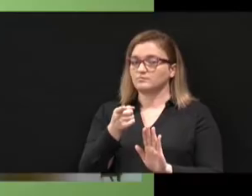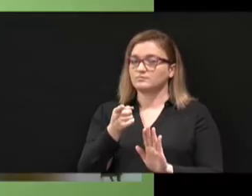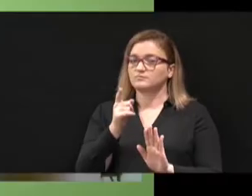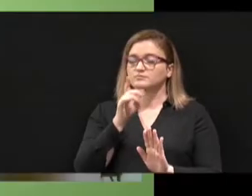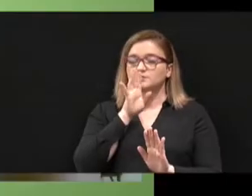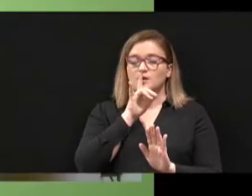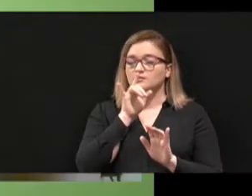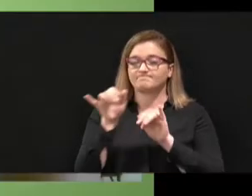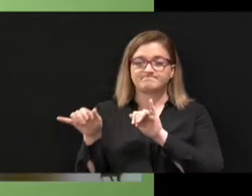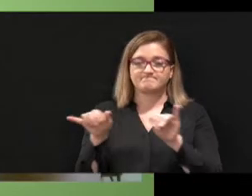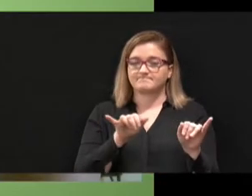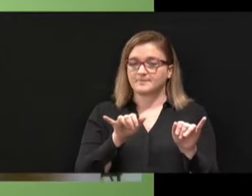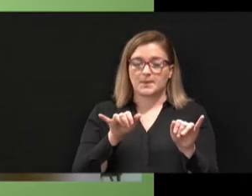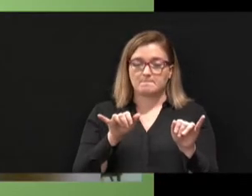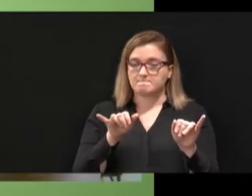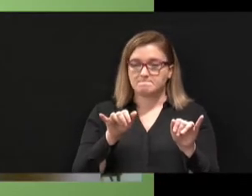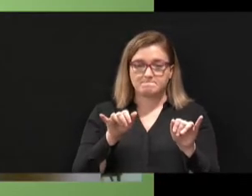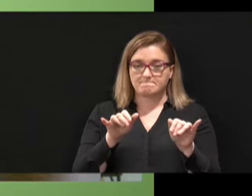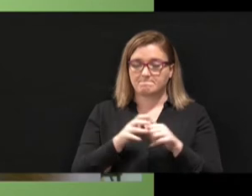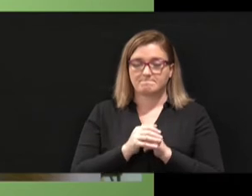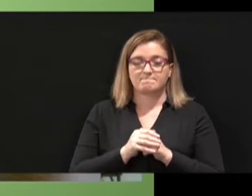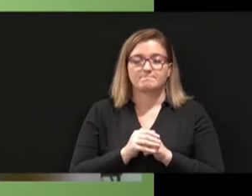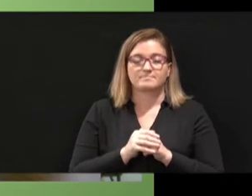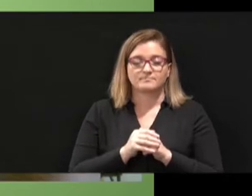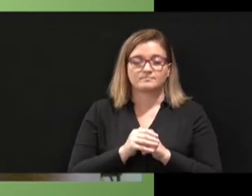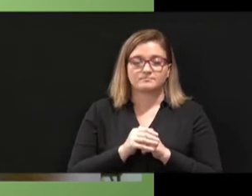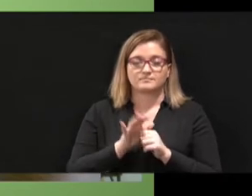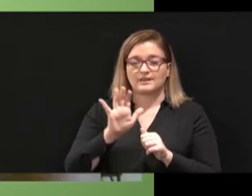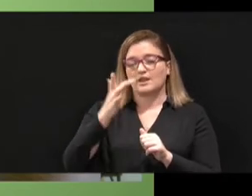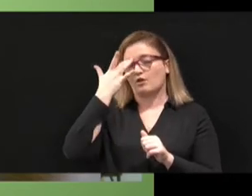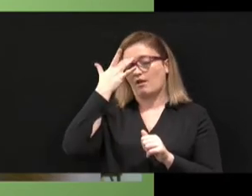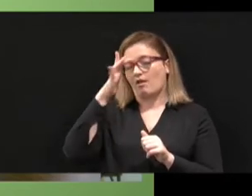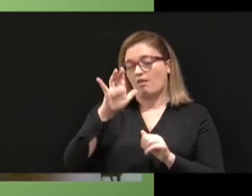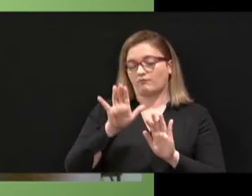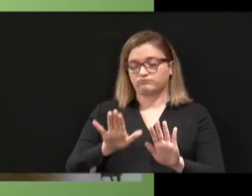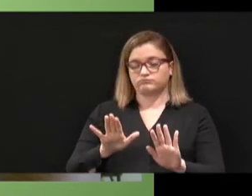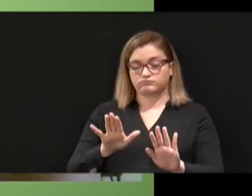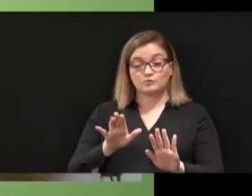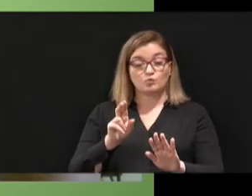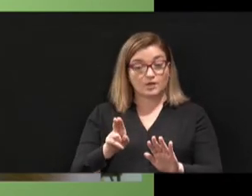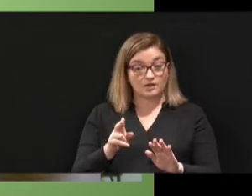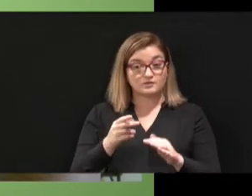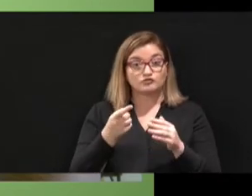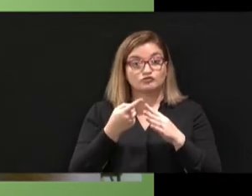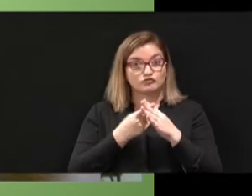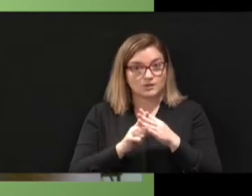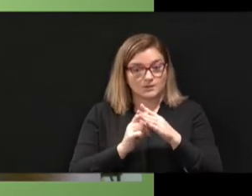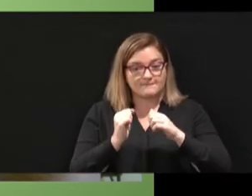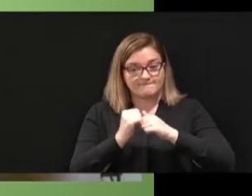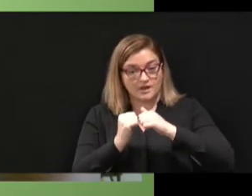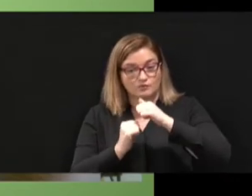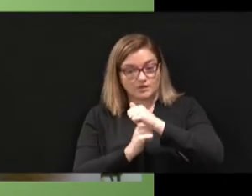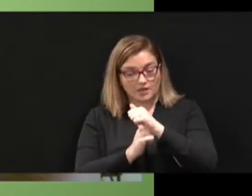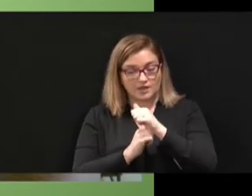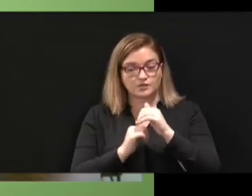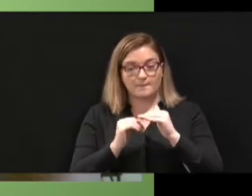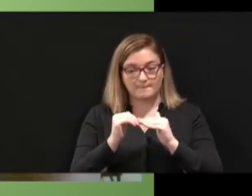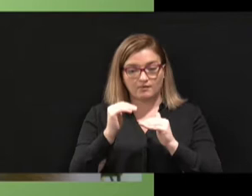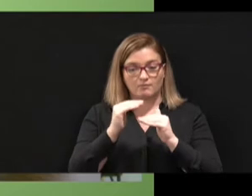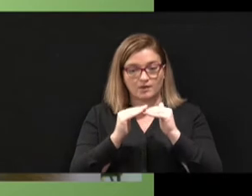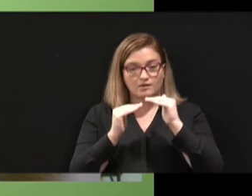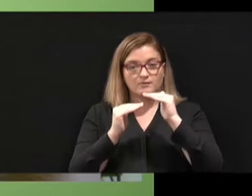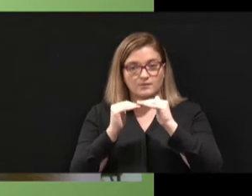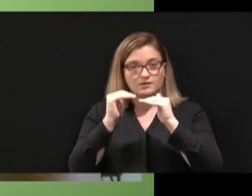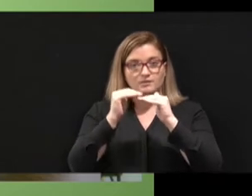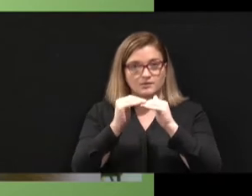structured. It's sequential. We start simple. And we build upon that and make, you know, and get more complex, just